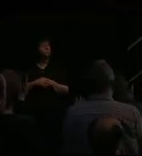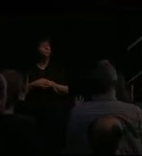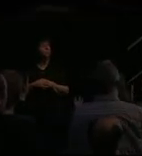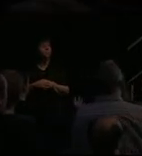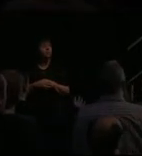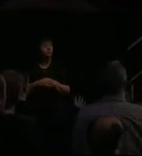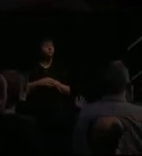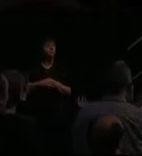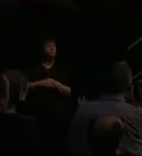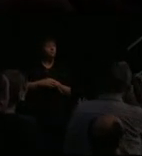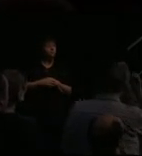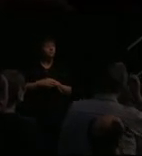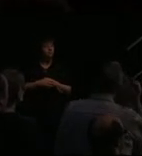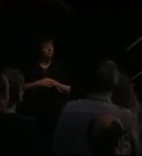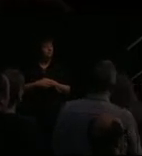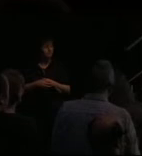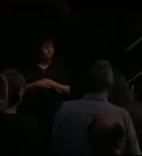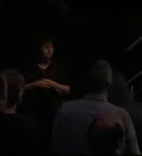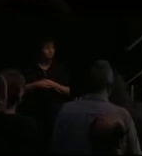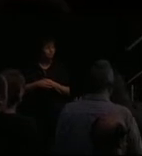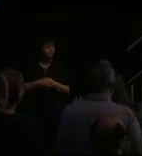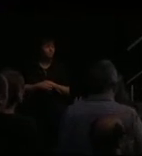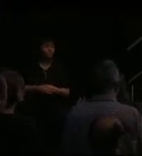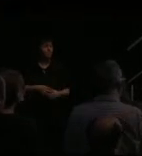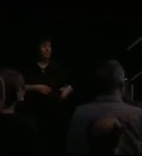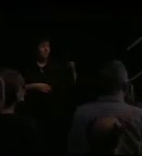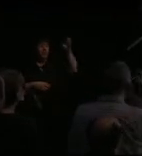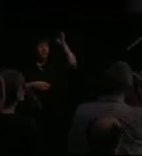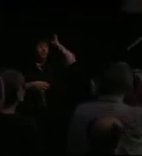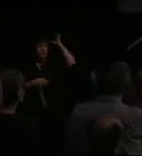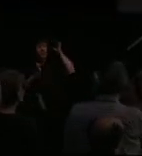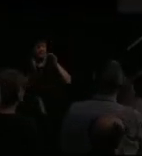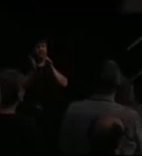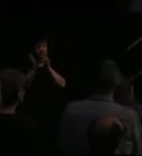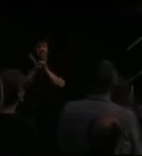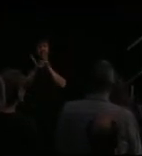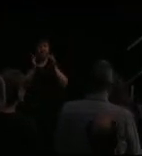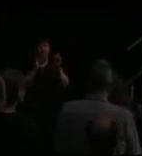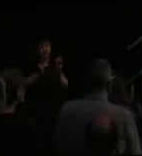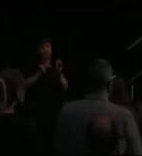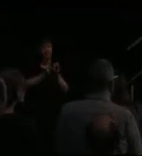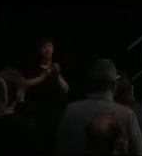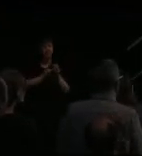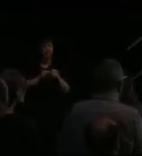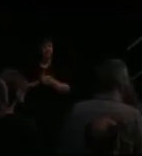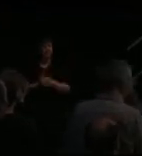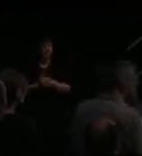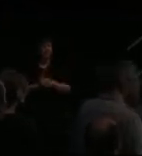Jesus.